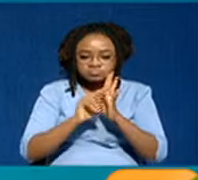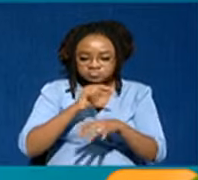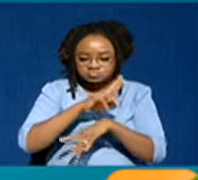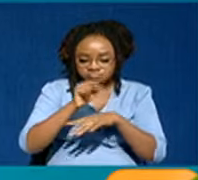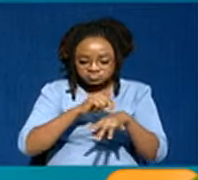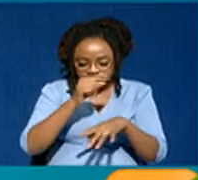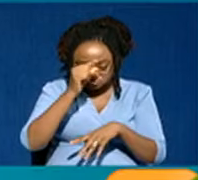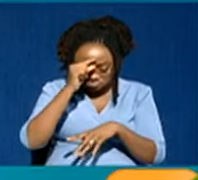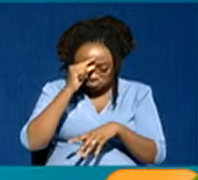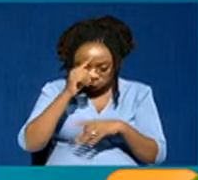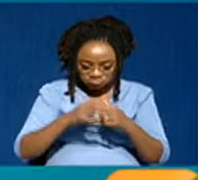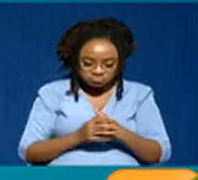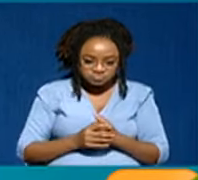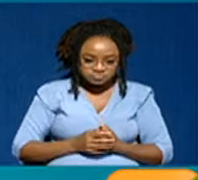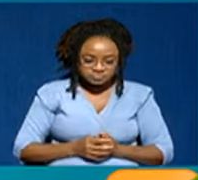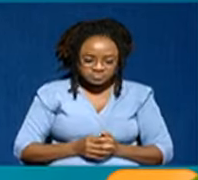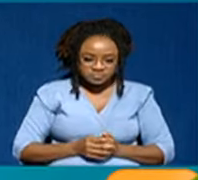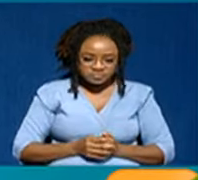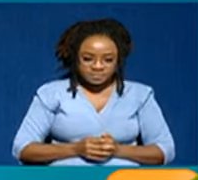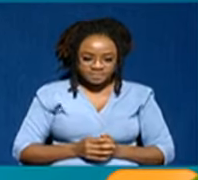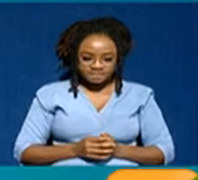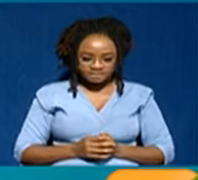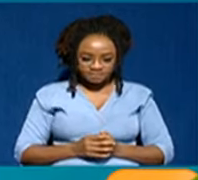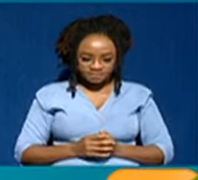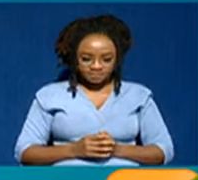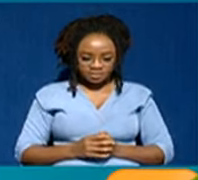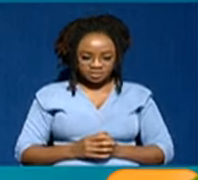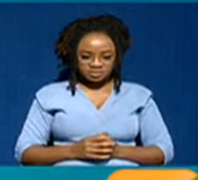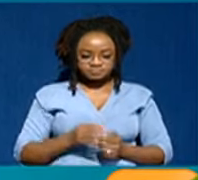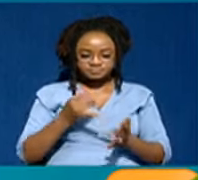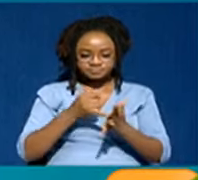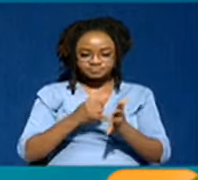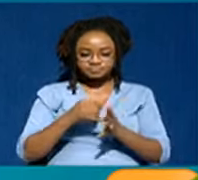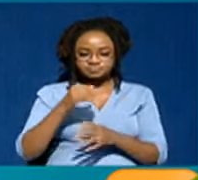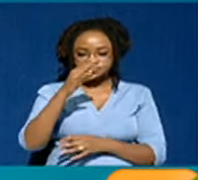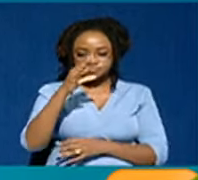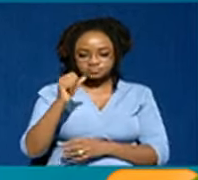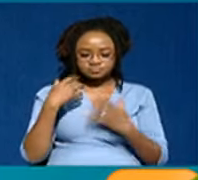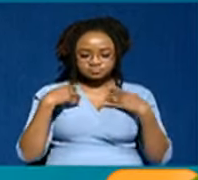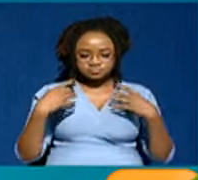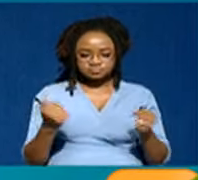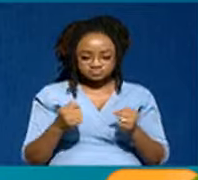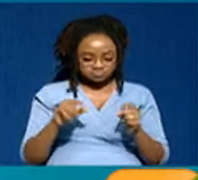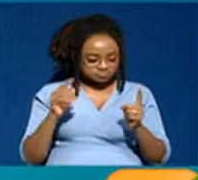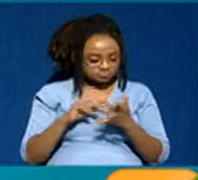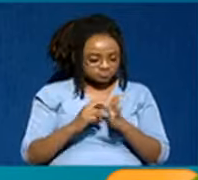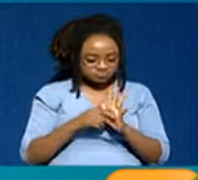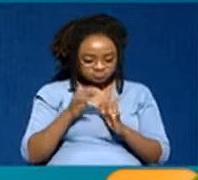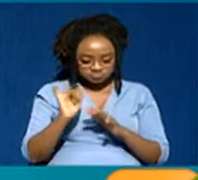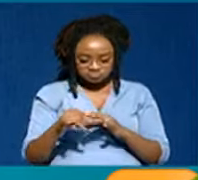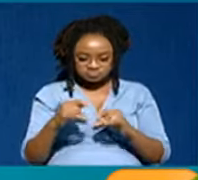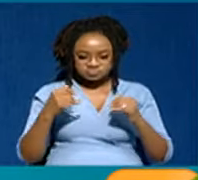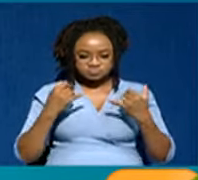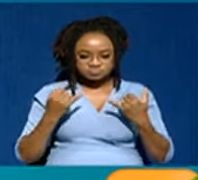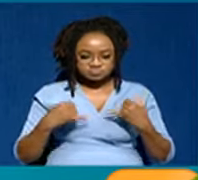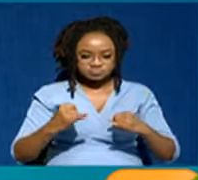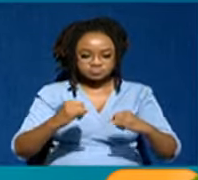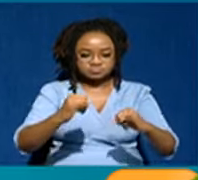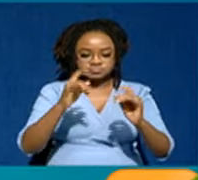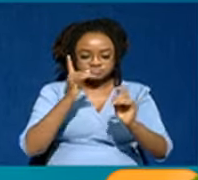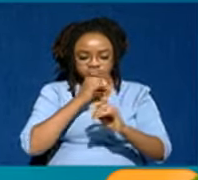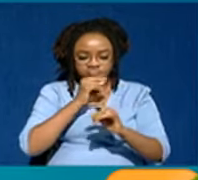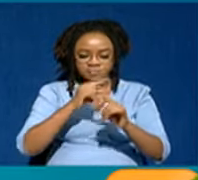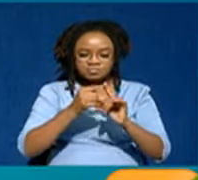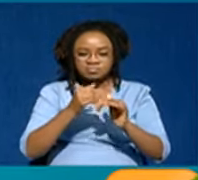the cabinet secretary Nakumicha, and Kepediu me, had nothing on it was implemented until the time we issue a strike